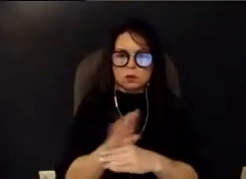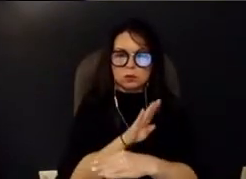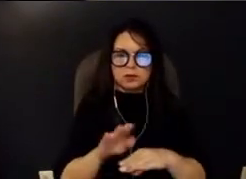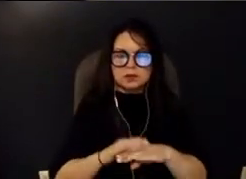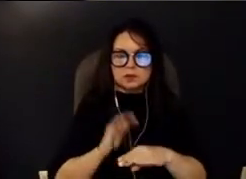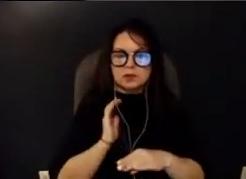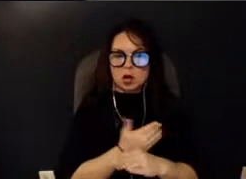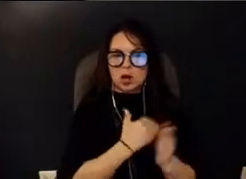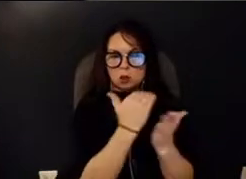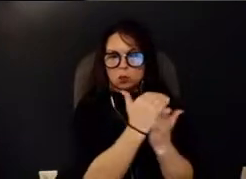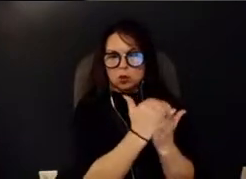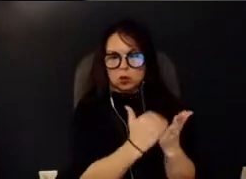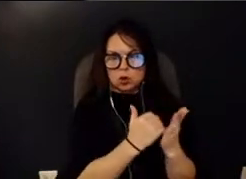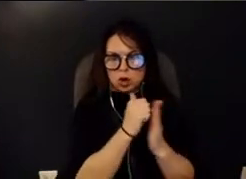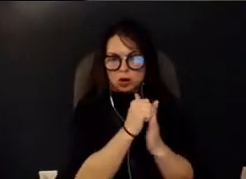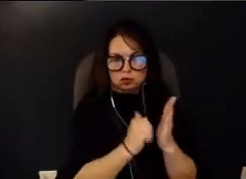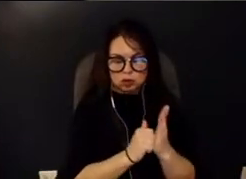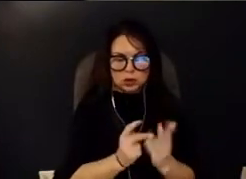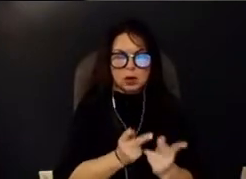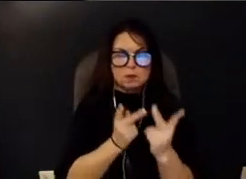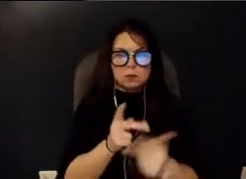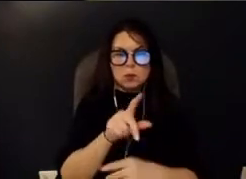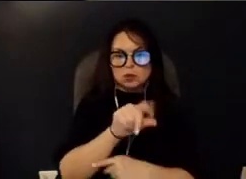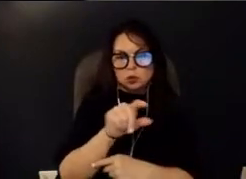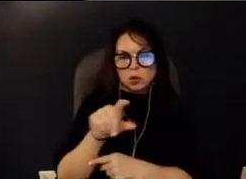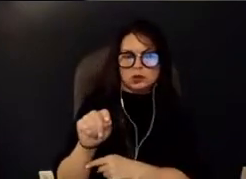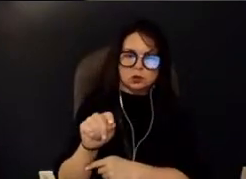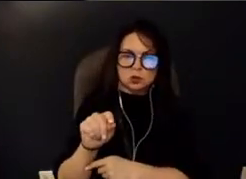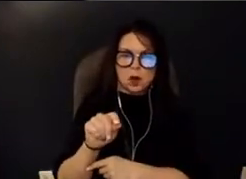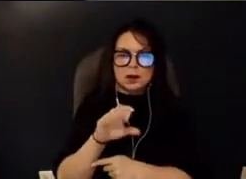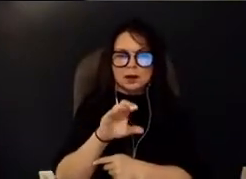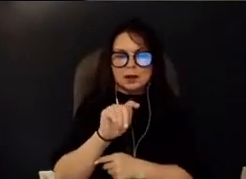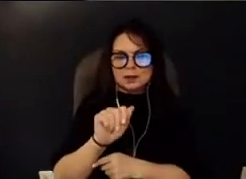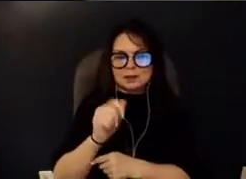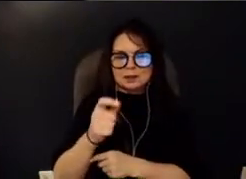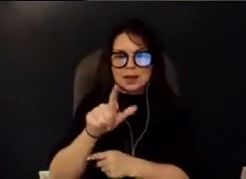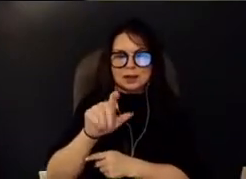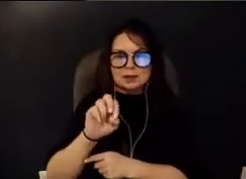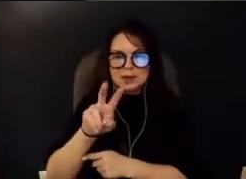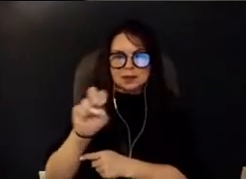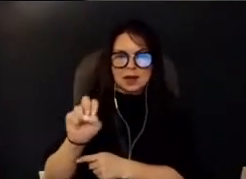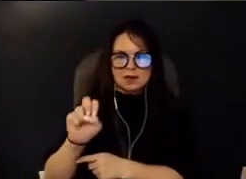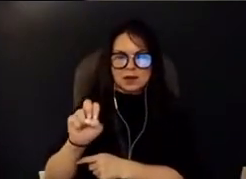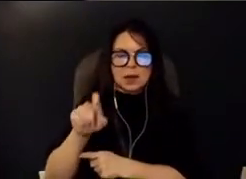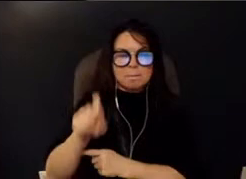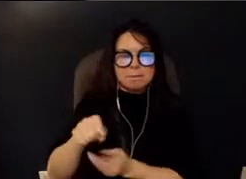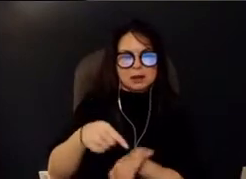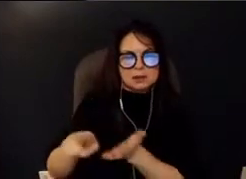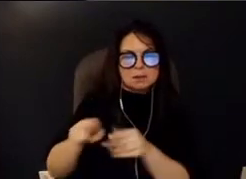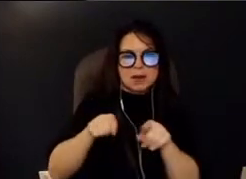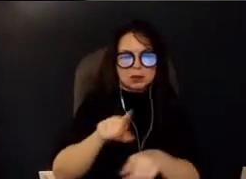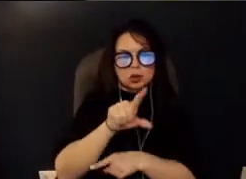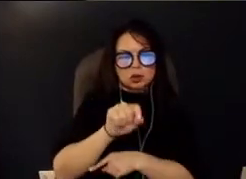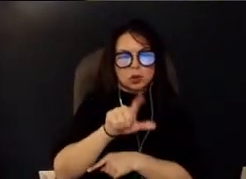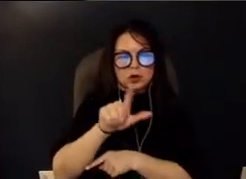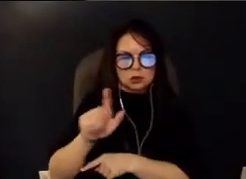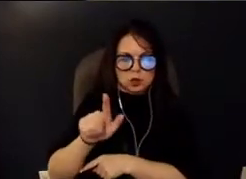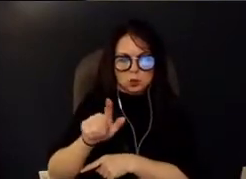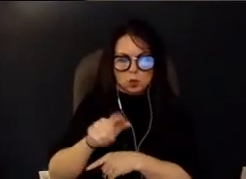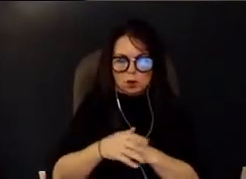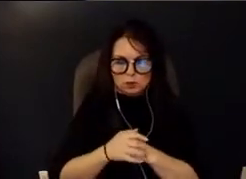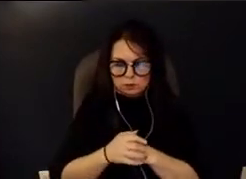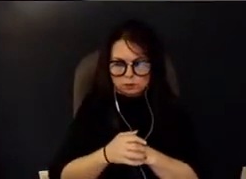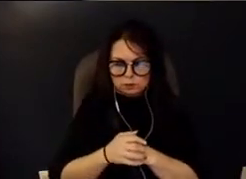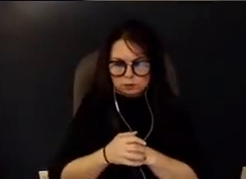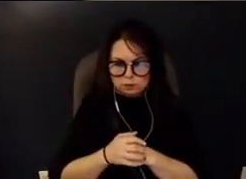2020 property tax levies payable in 2021. This is listed as item number one on the Budget Committee's report on the printed agenda. I'll